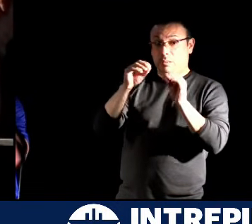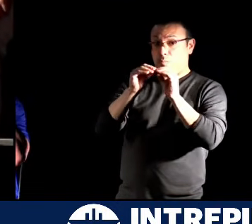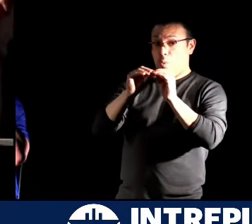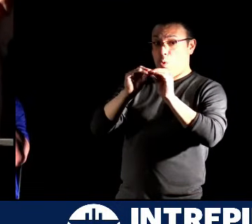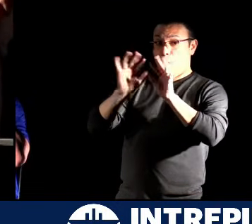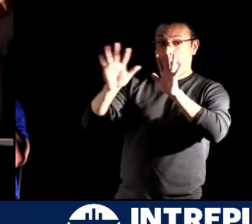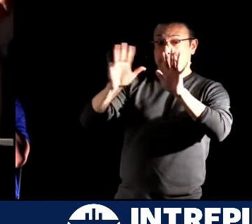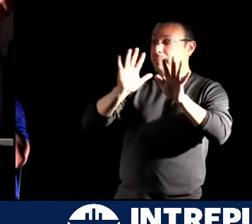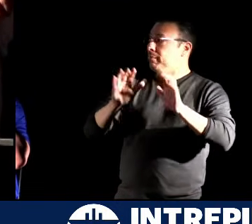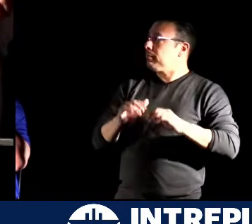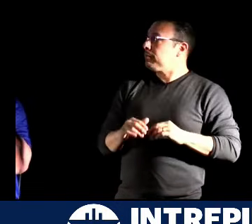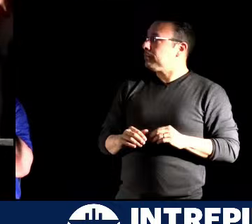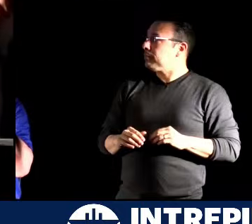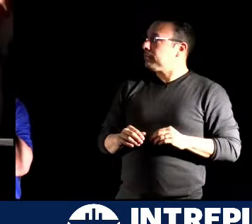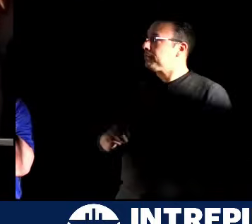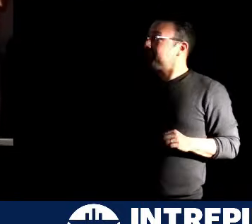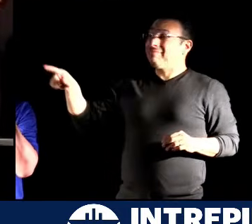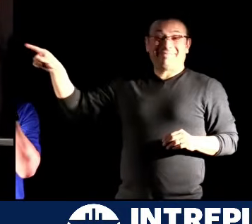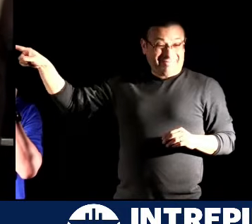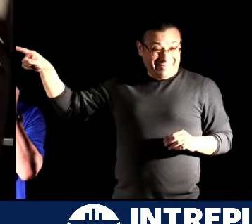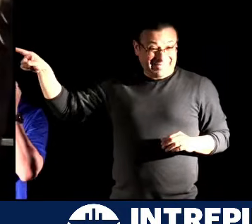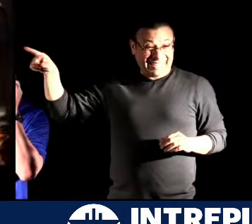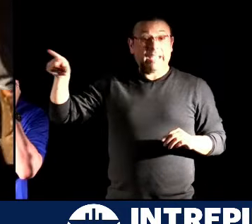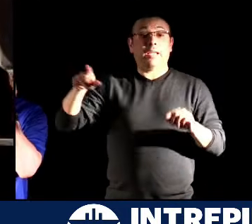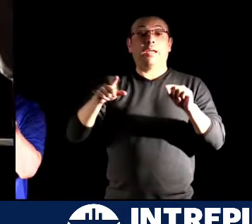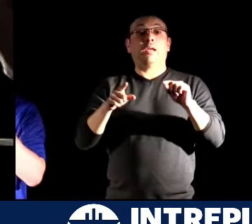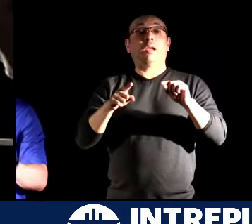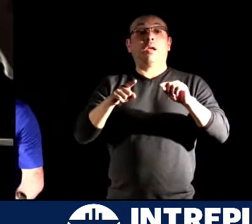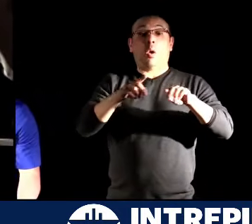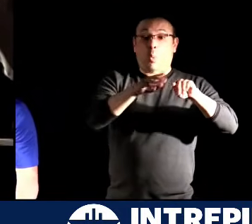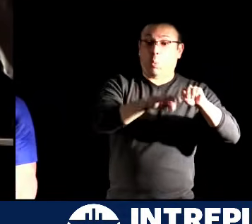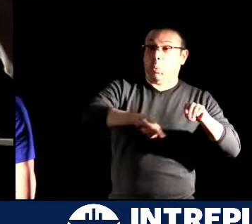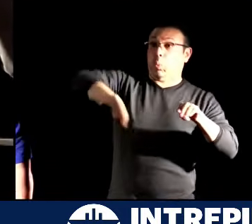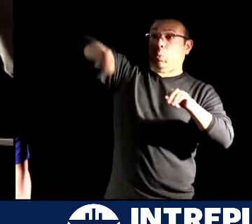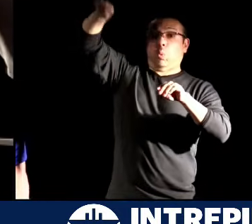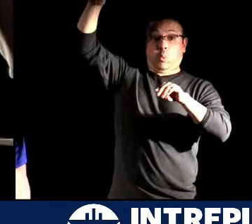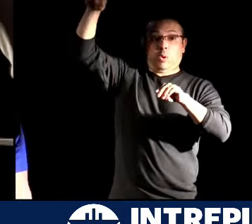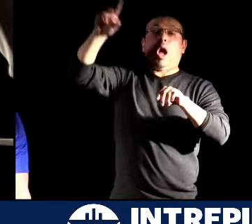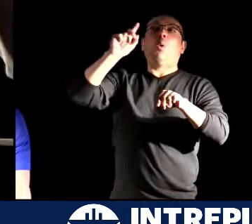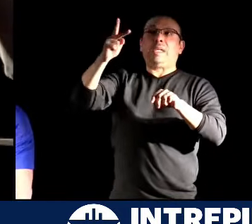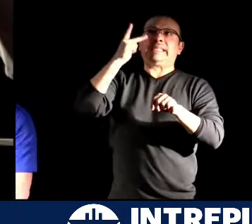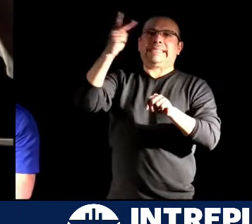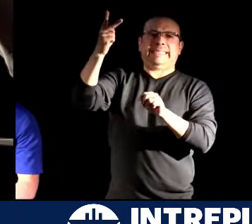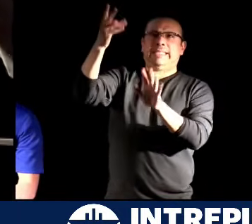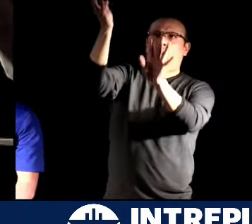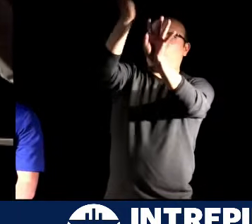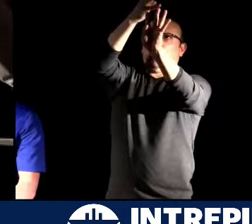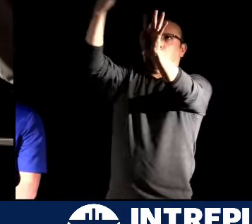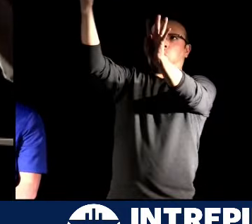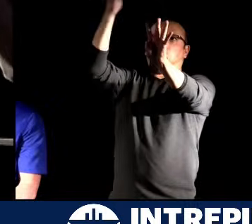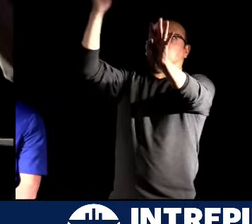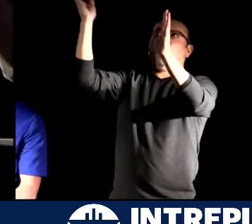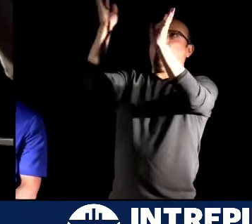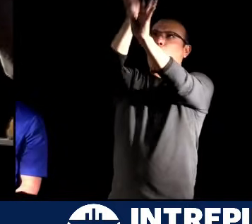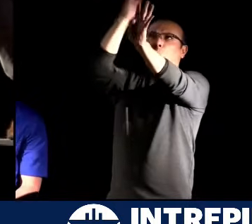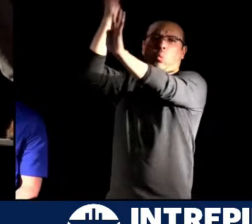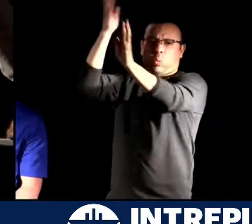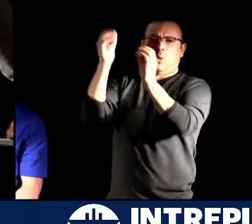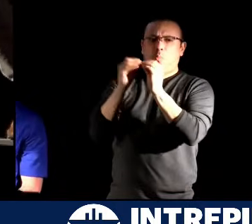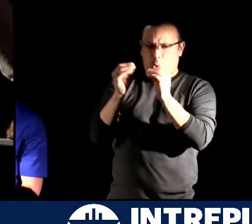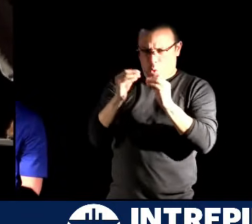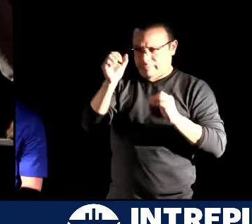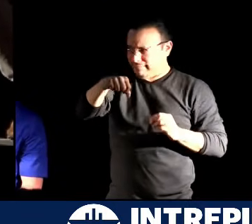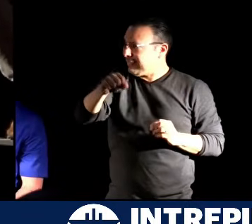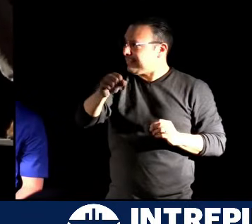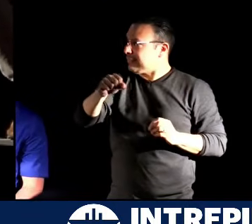will be active more at the maximum of the cycle, like now. Yes, like now. Here we see them every now and then, but they are